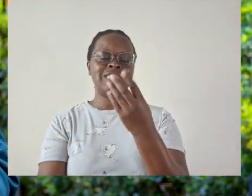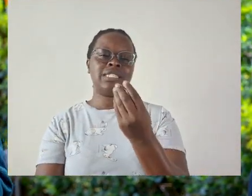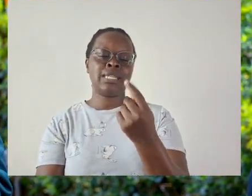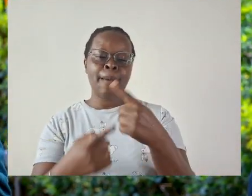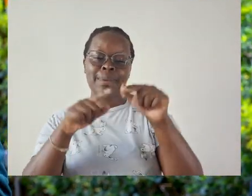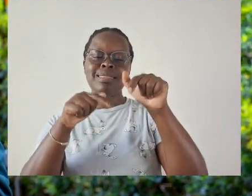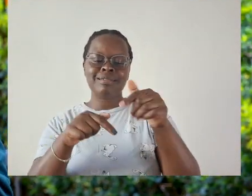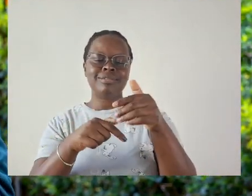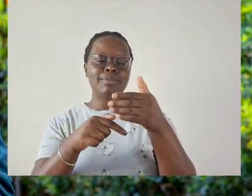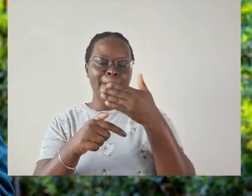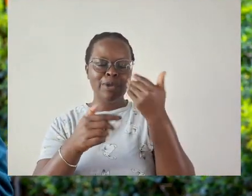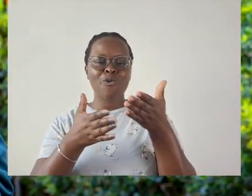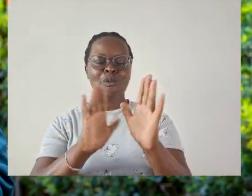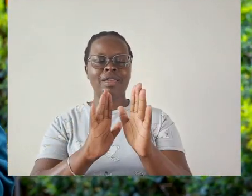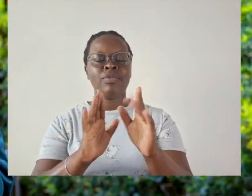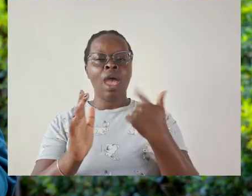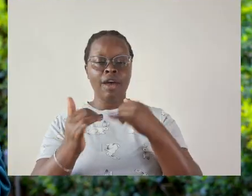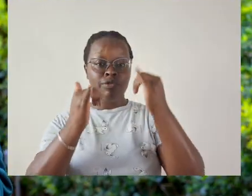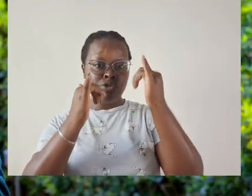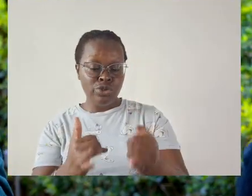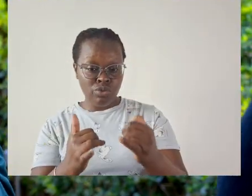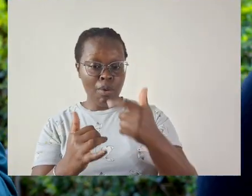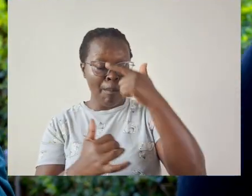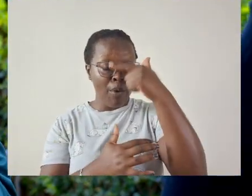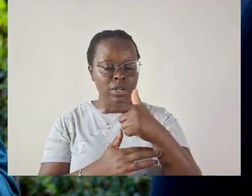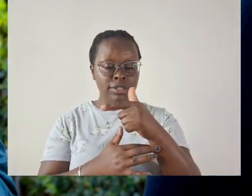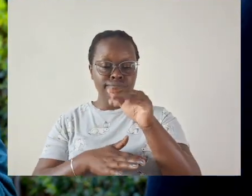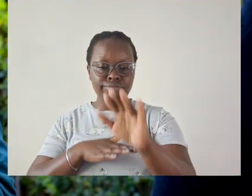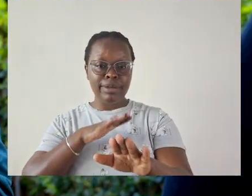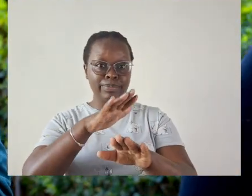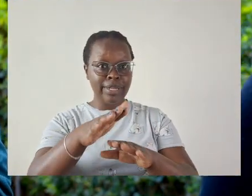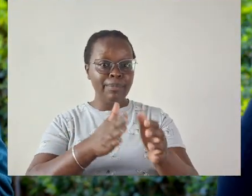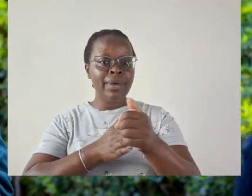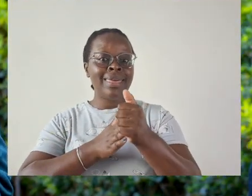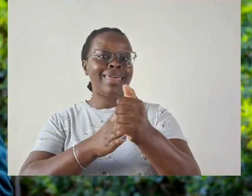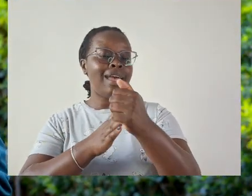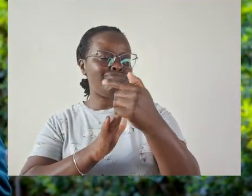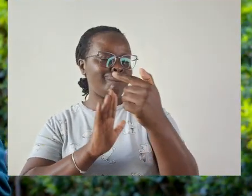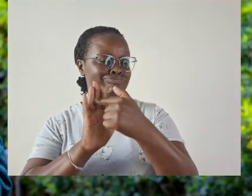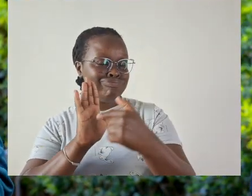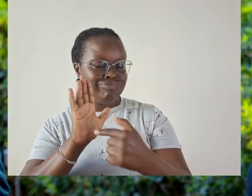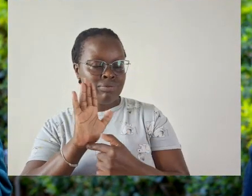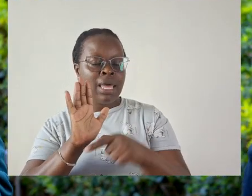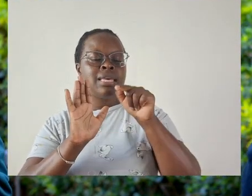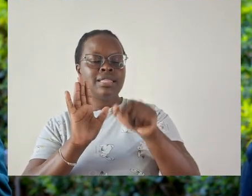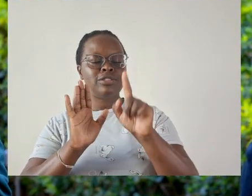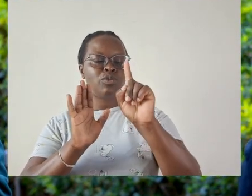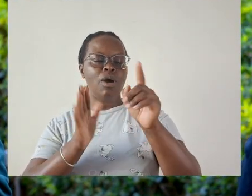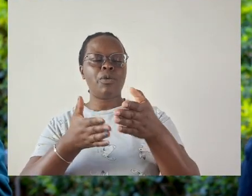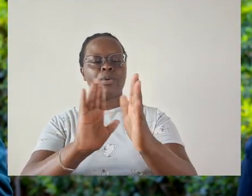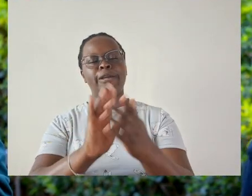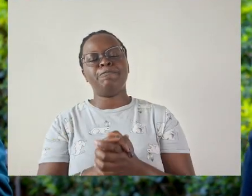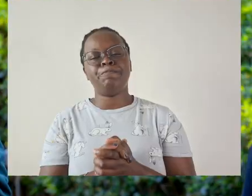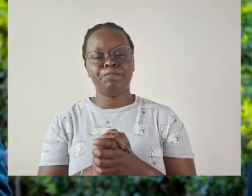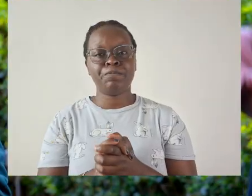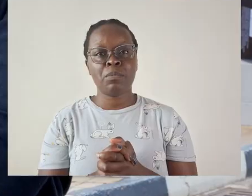the way to go. We have new guidelines and regulations on how to develop public policies, and this is one of them.